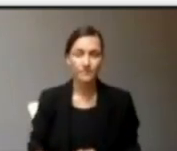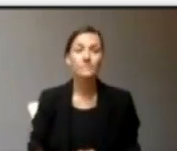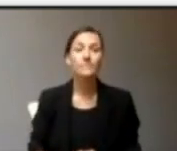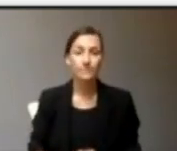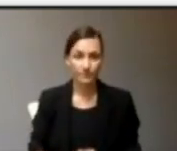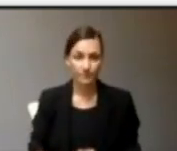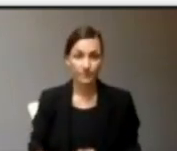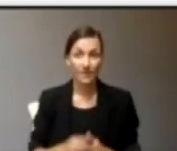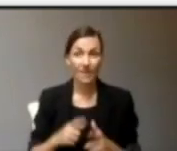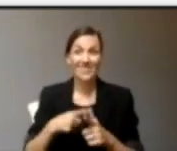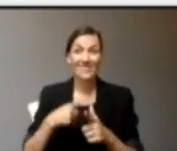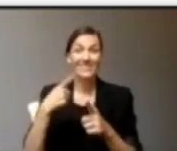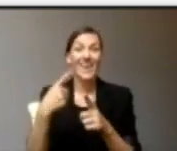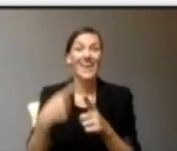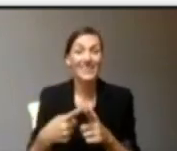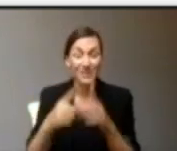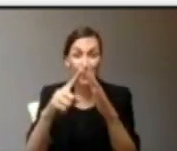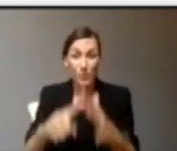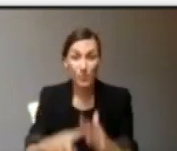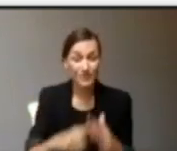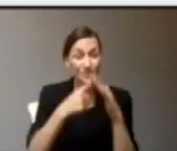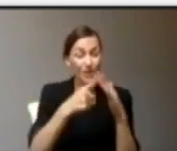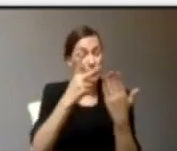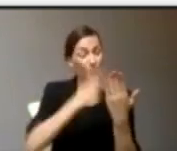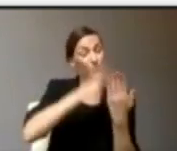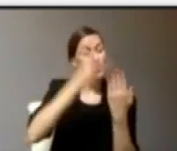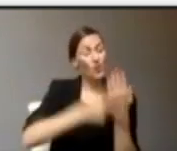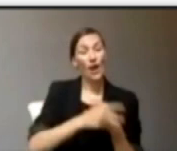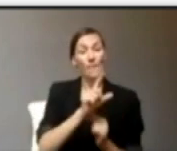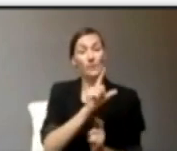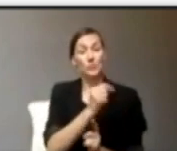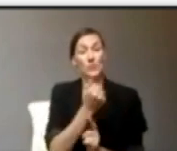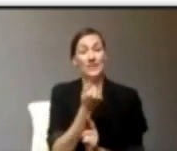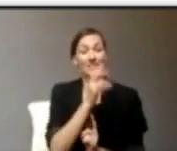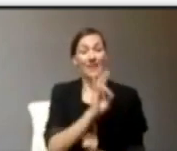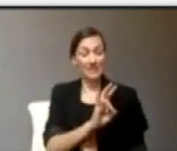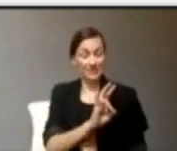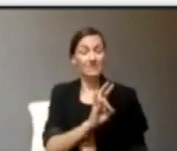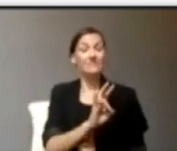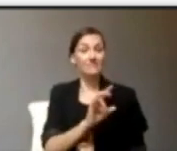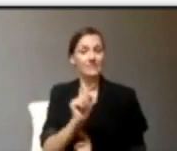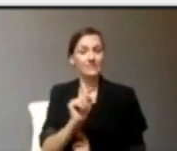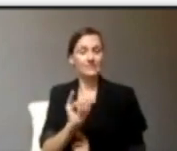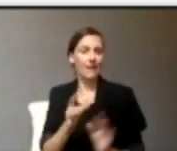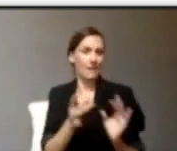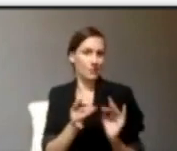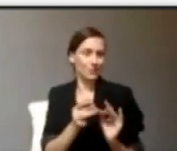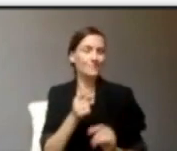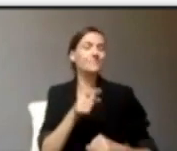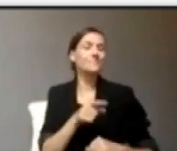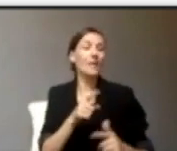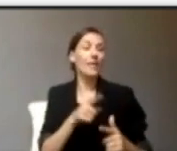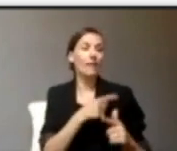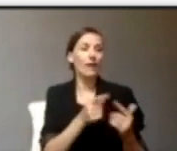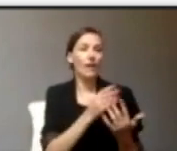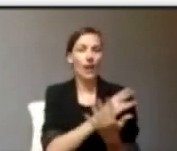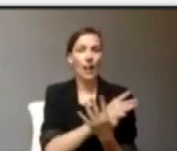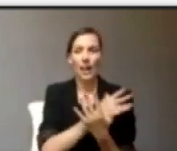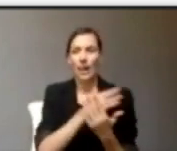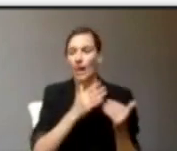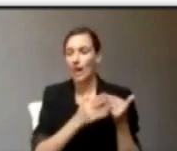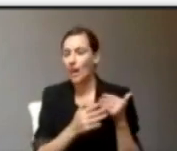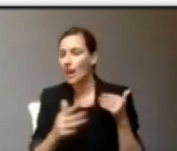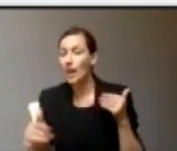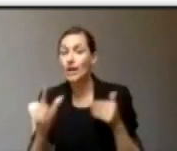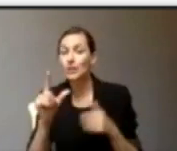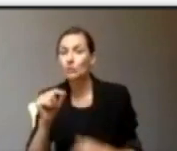And then we started this program in 2017, as Ty mentioned, and then 2020